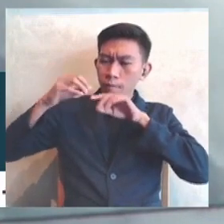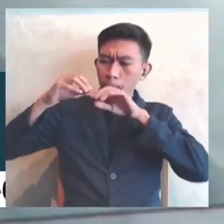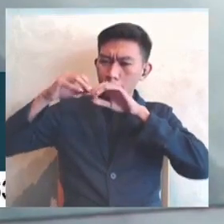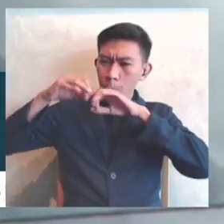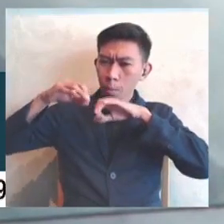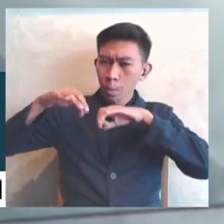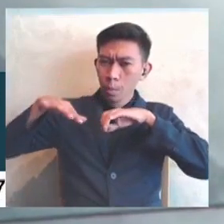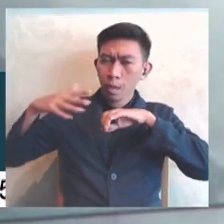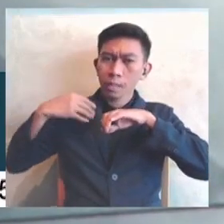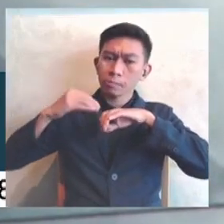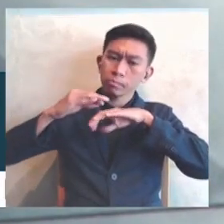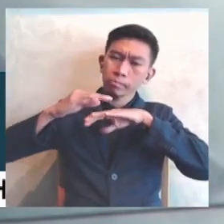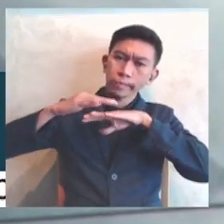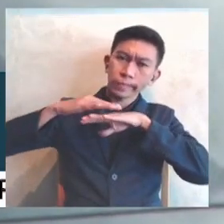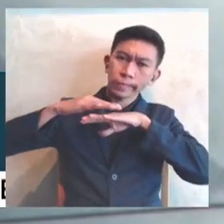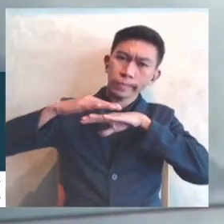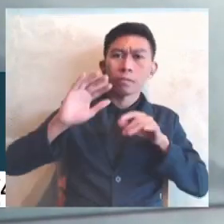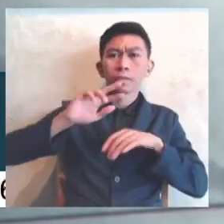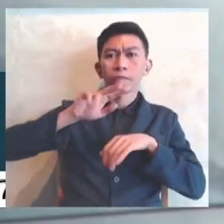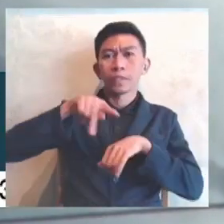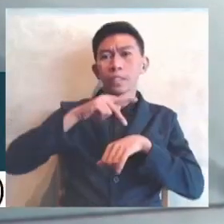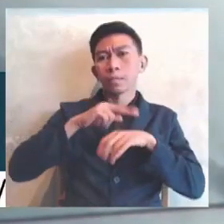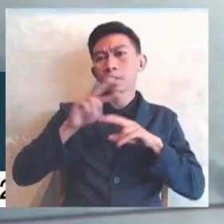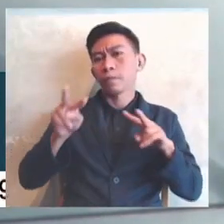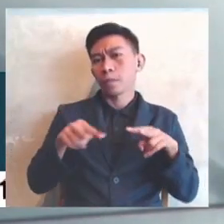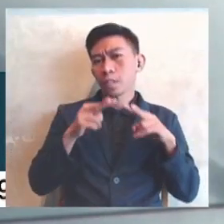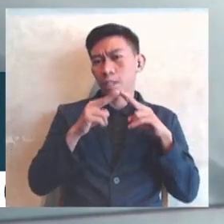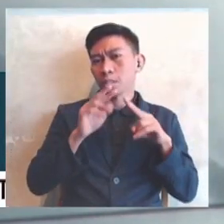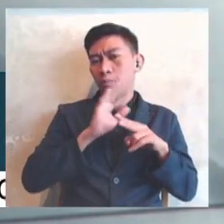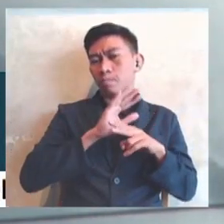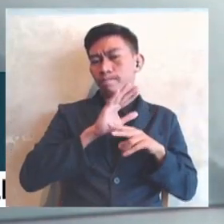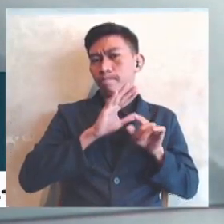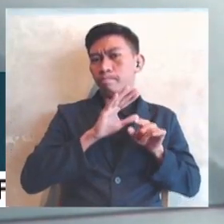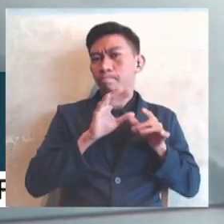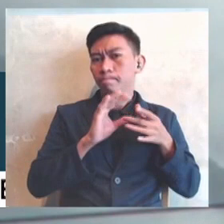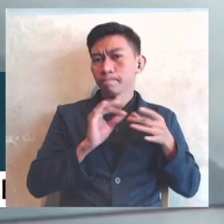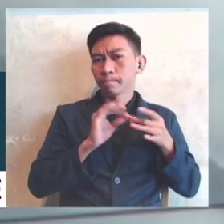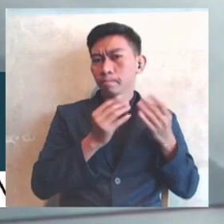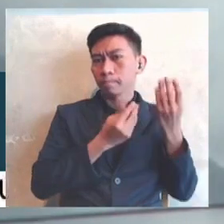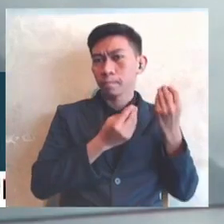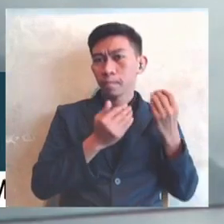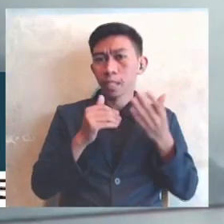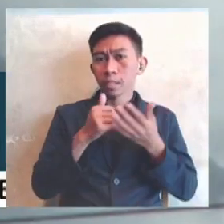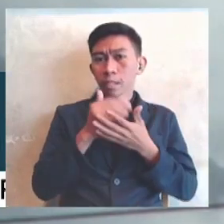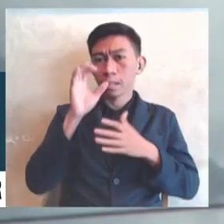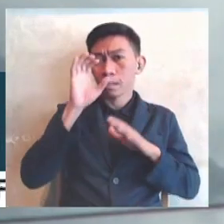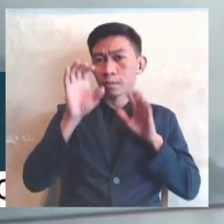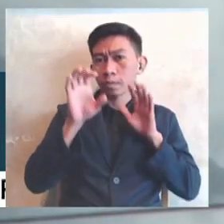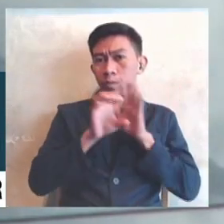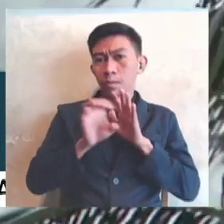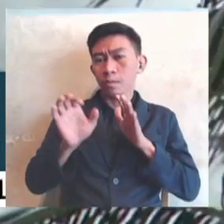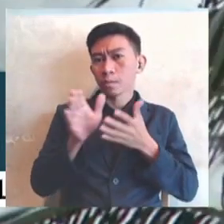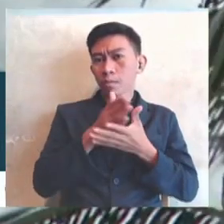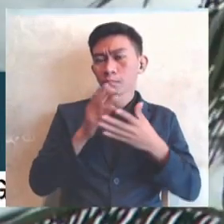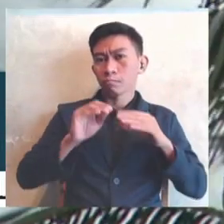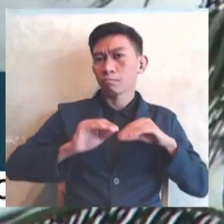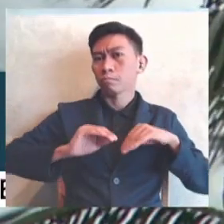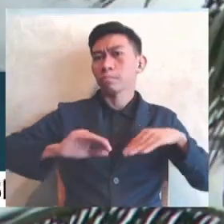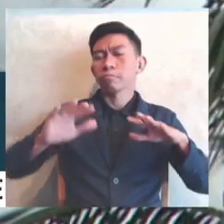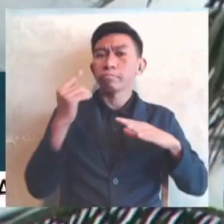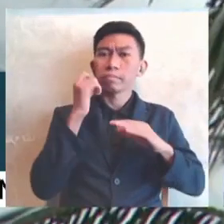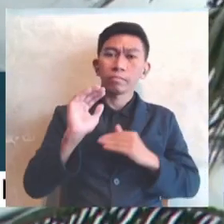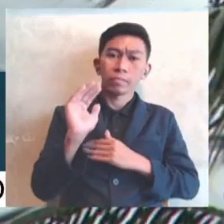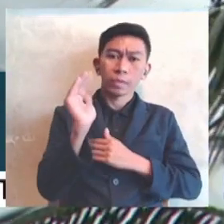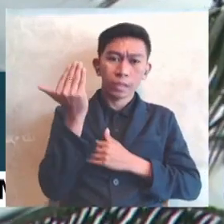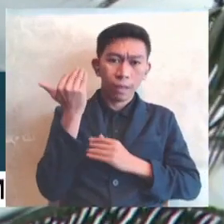to Philippine Institute of Volcanology and Seismology. In some photos taken and shared by netizens early this morning,